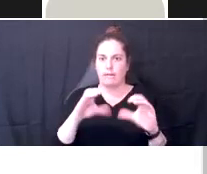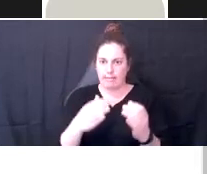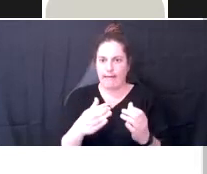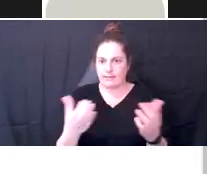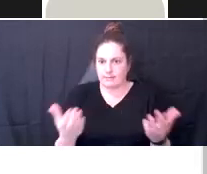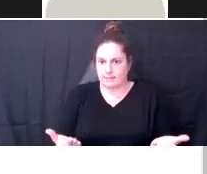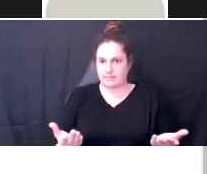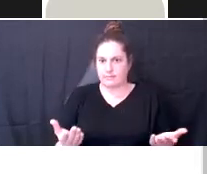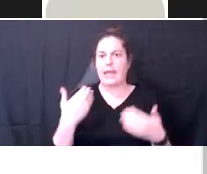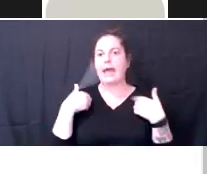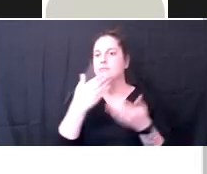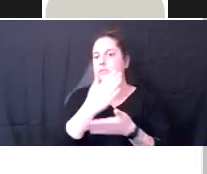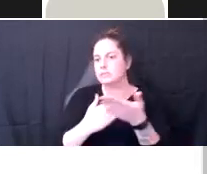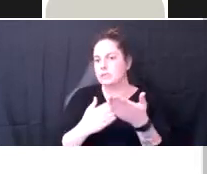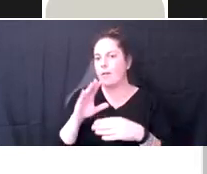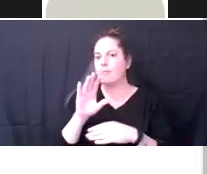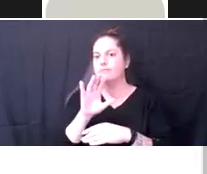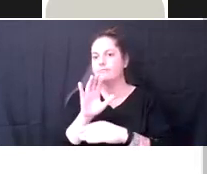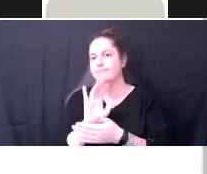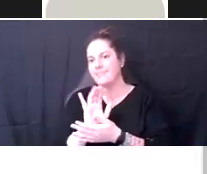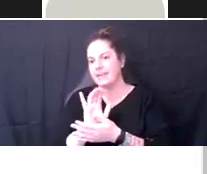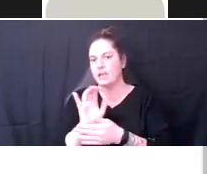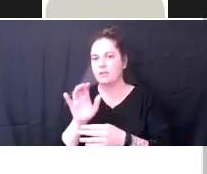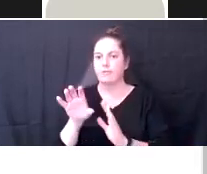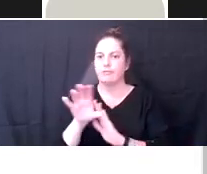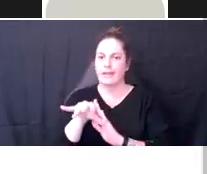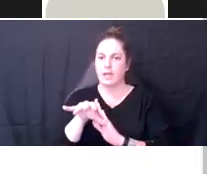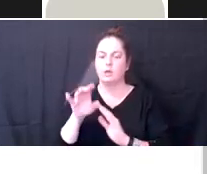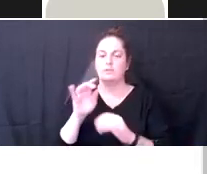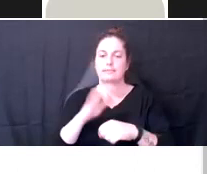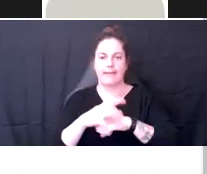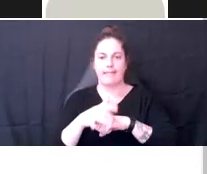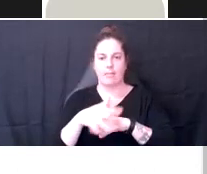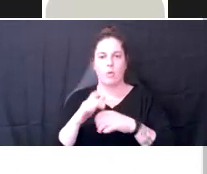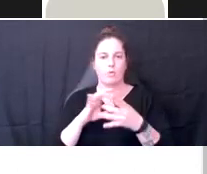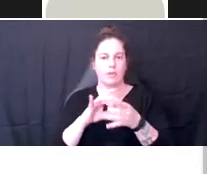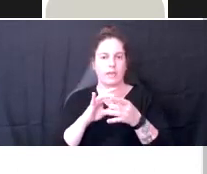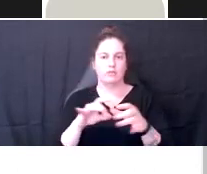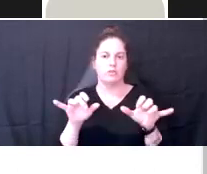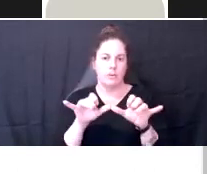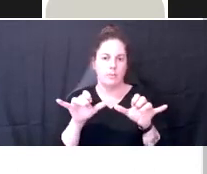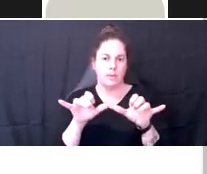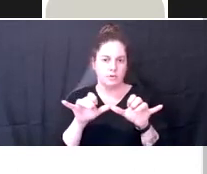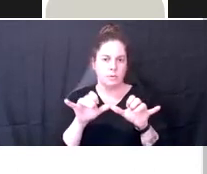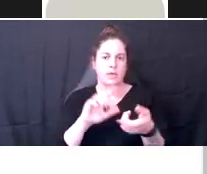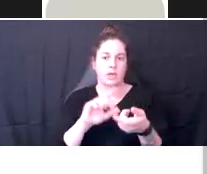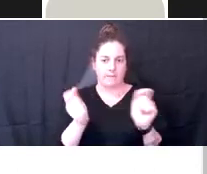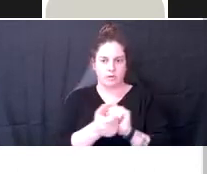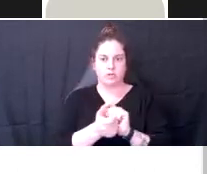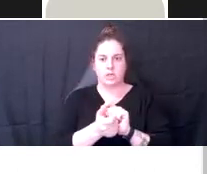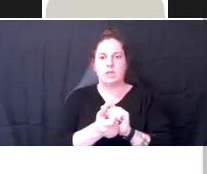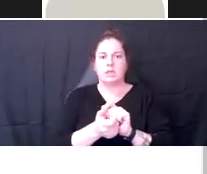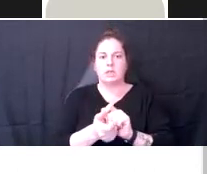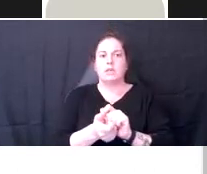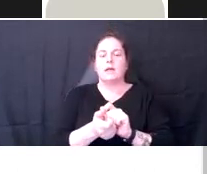that deal with measurement as well, related to unit conversions. You can take a look at the video. The textbook and the